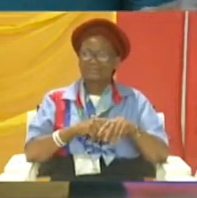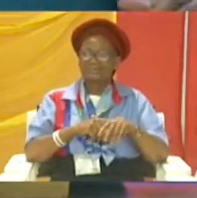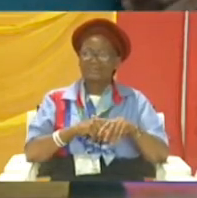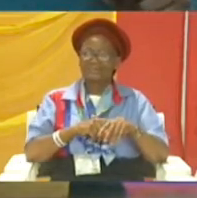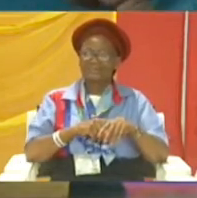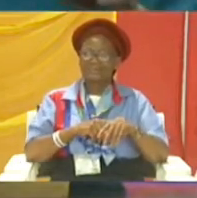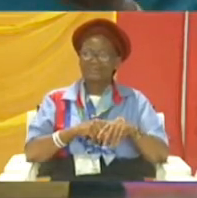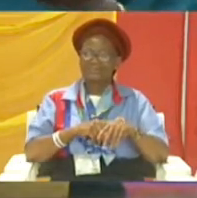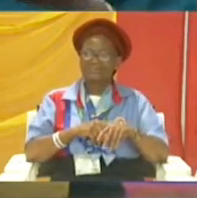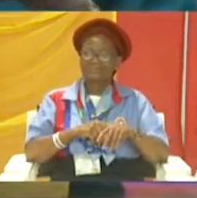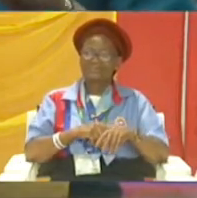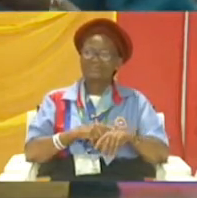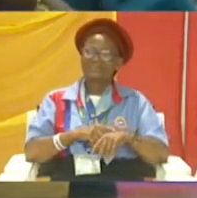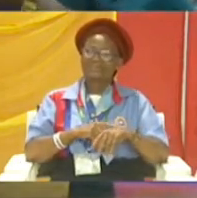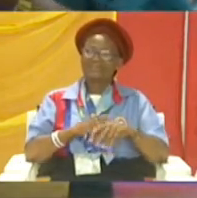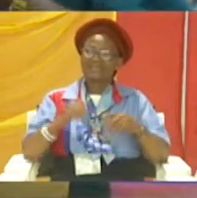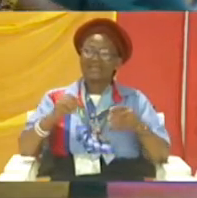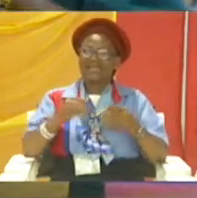heaven was silent.